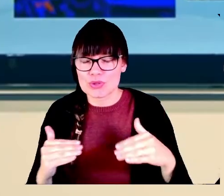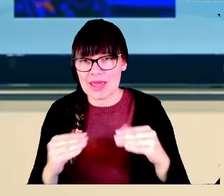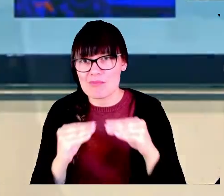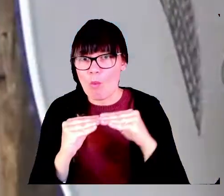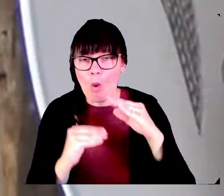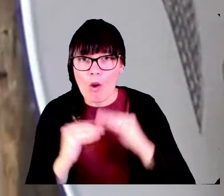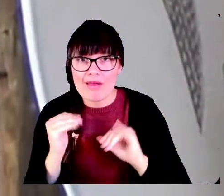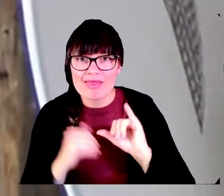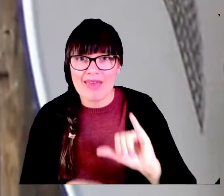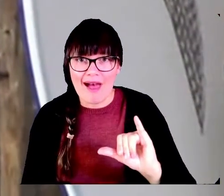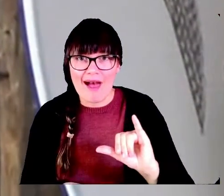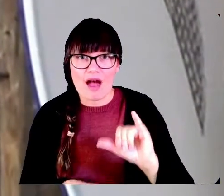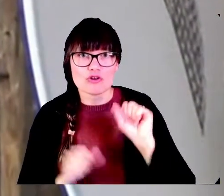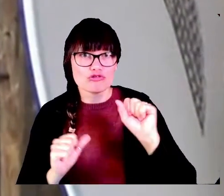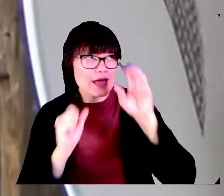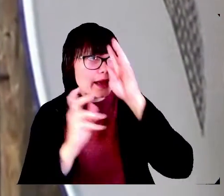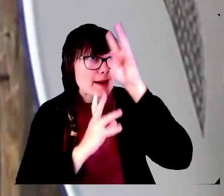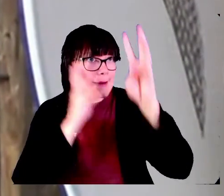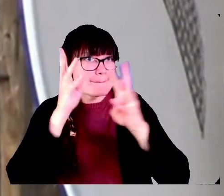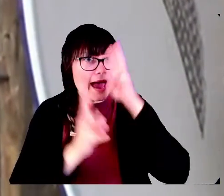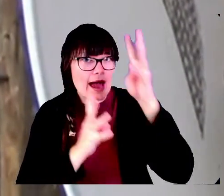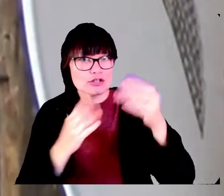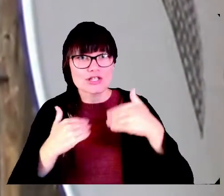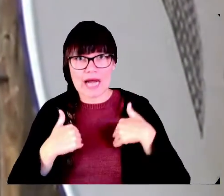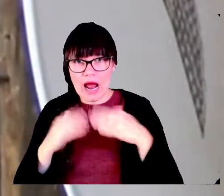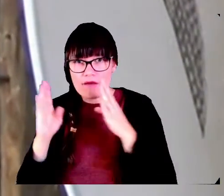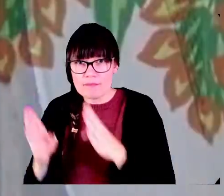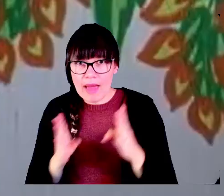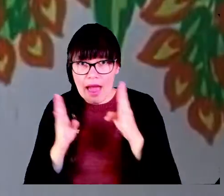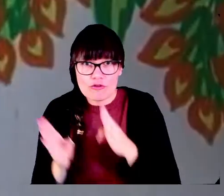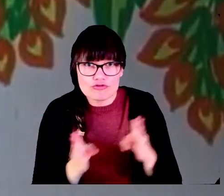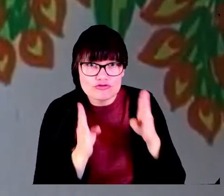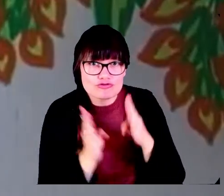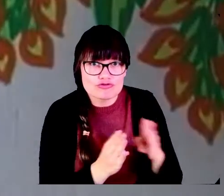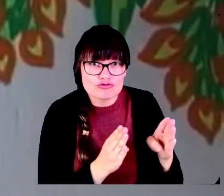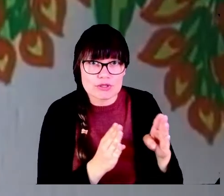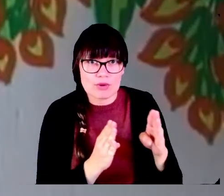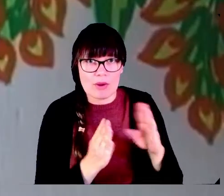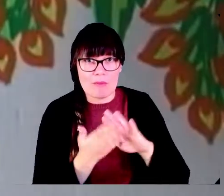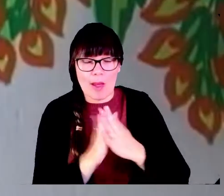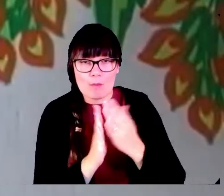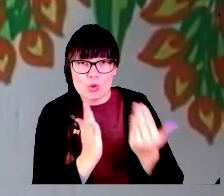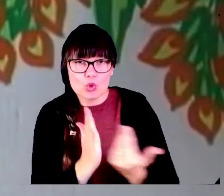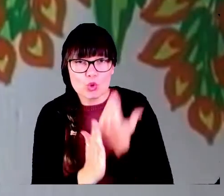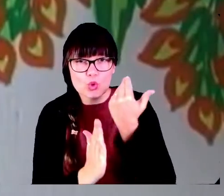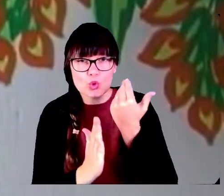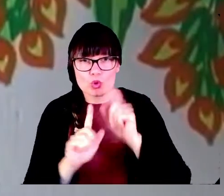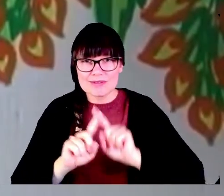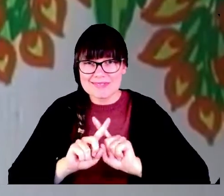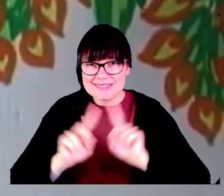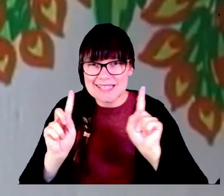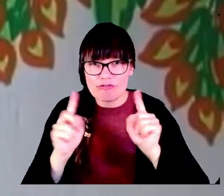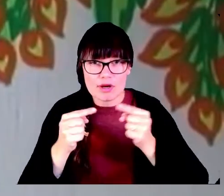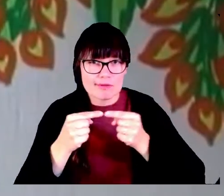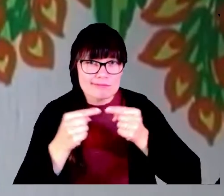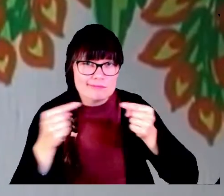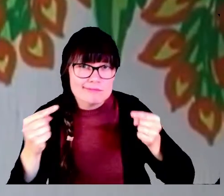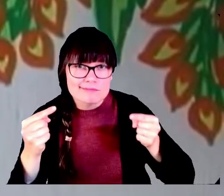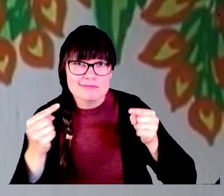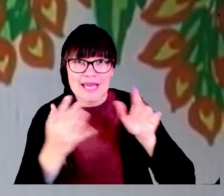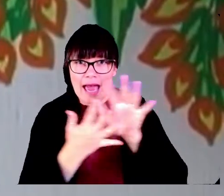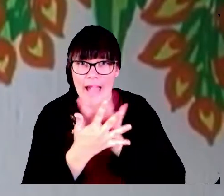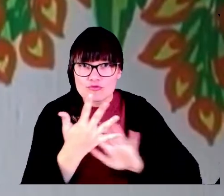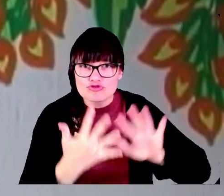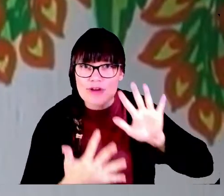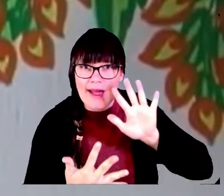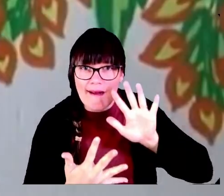able to imagine things and come up with patterns and different things that are new and different abstract